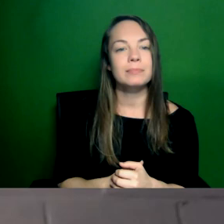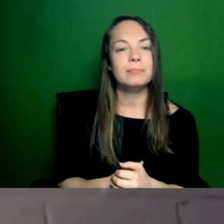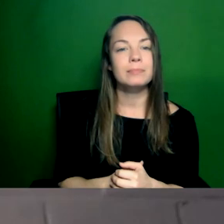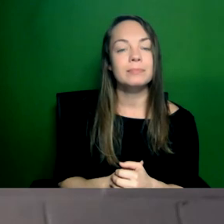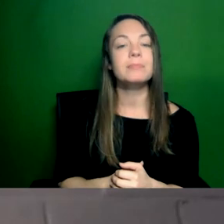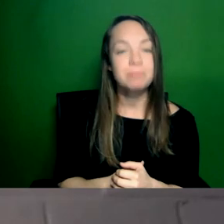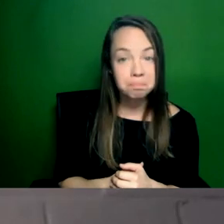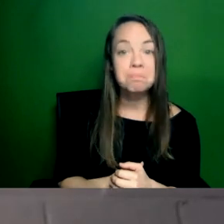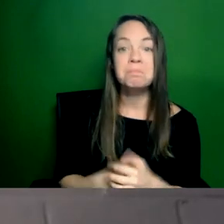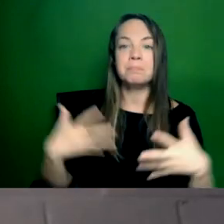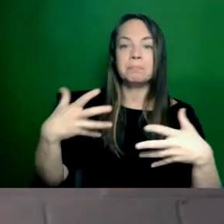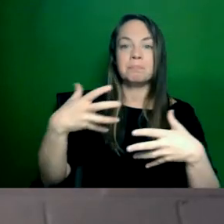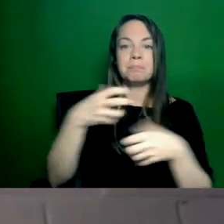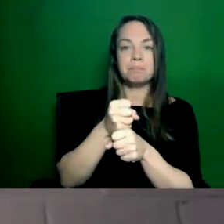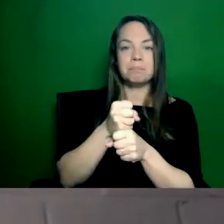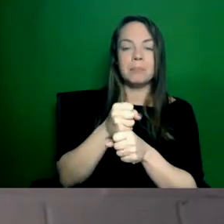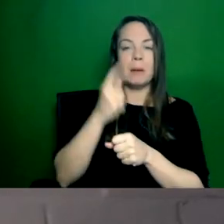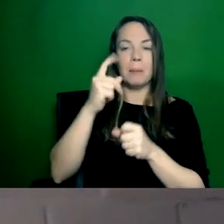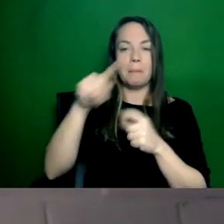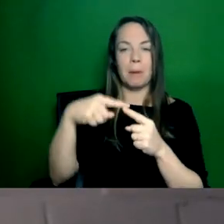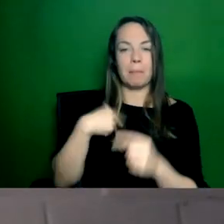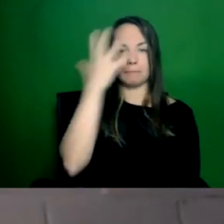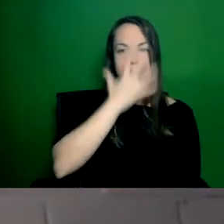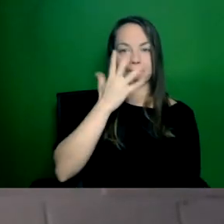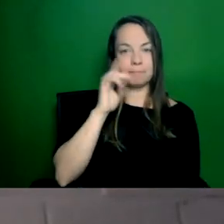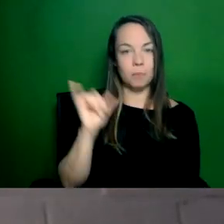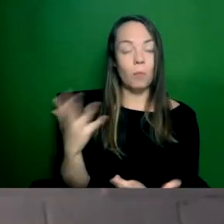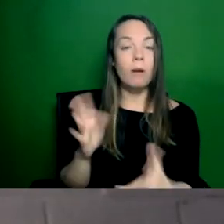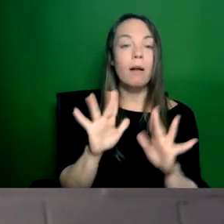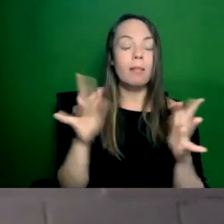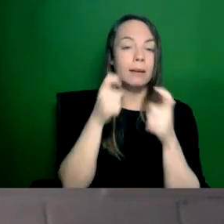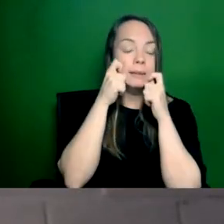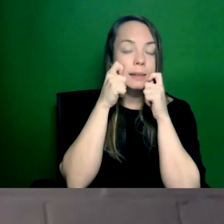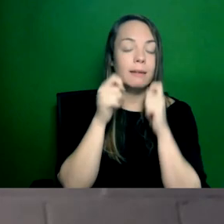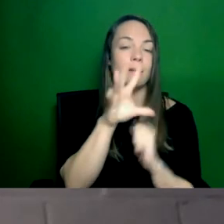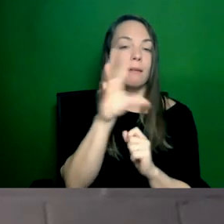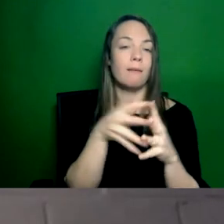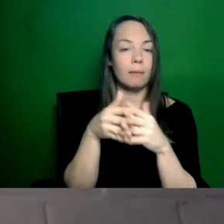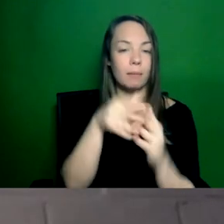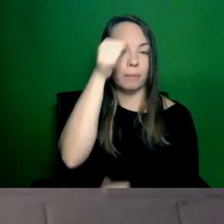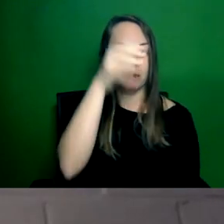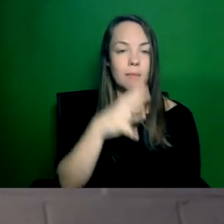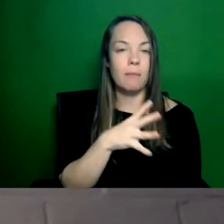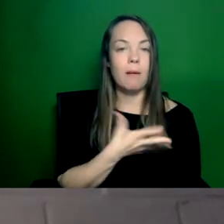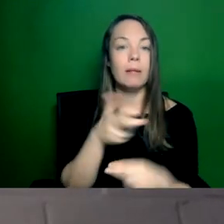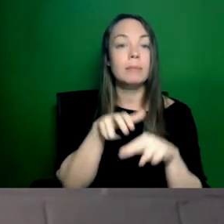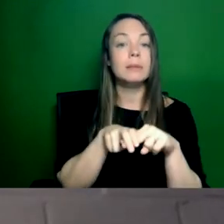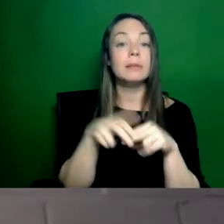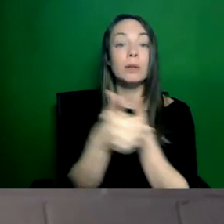Just a little bit about my surroundings. I am a light-skinned African-American male. I am sitting in a room